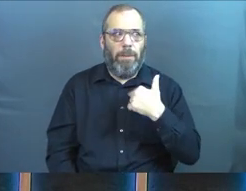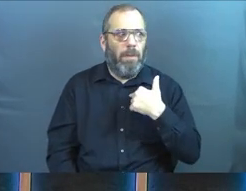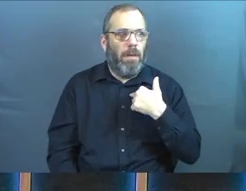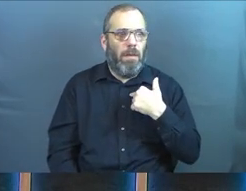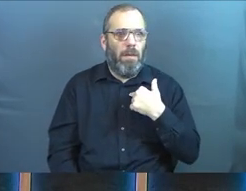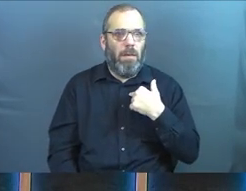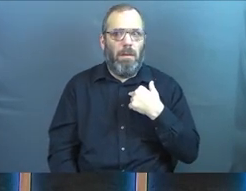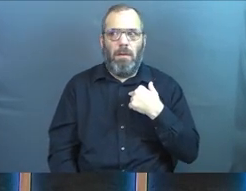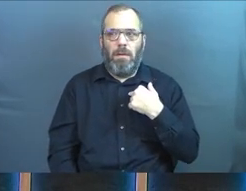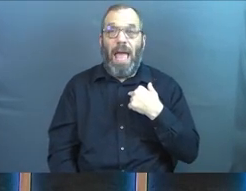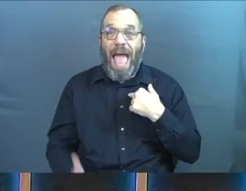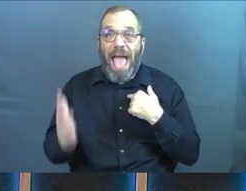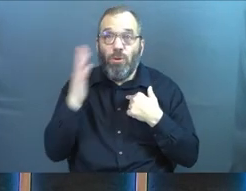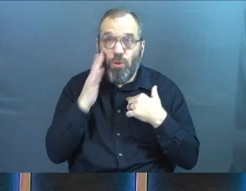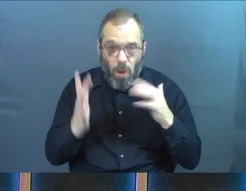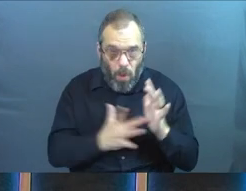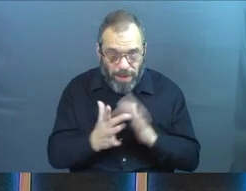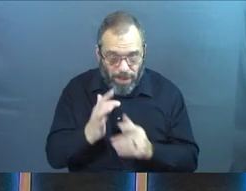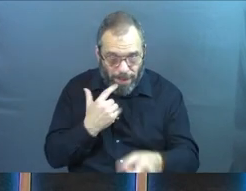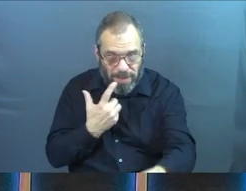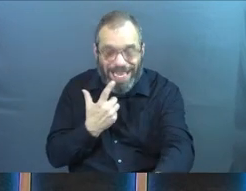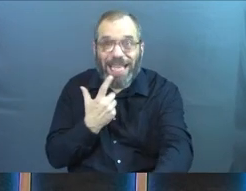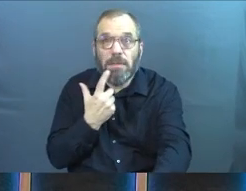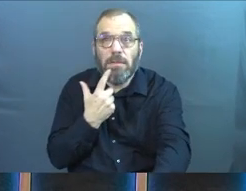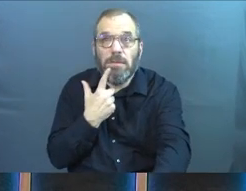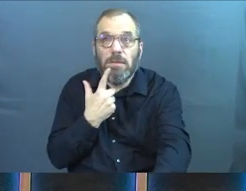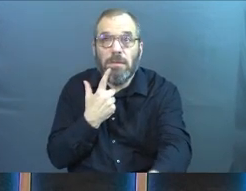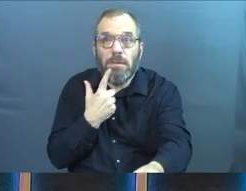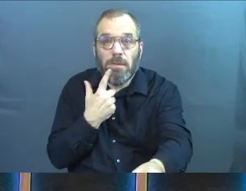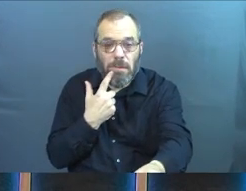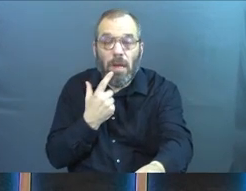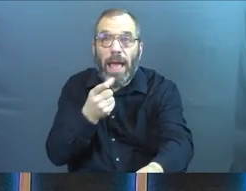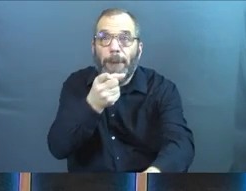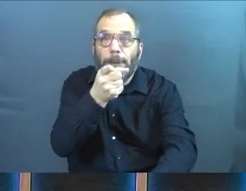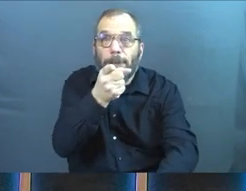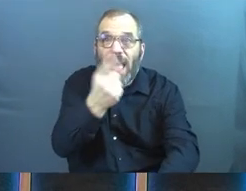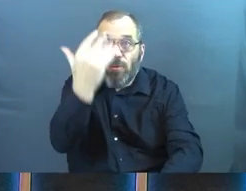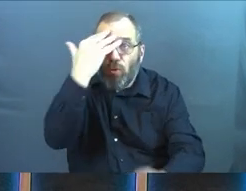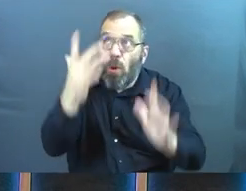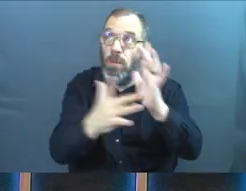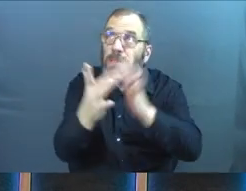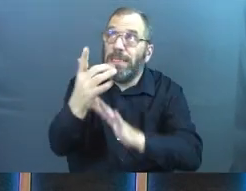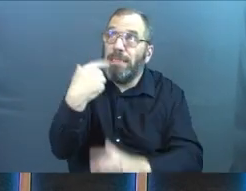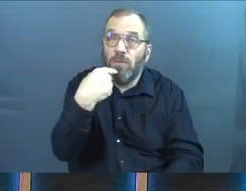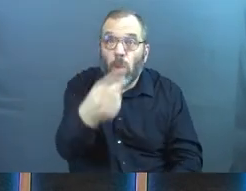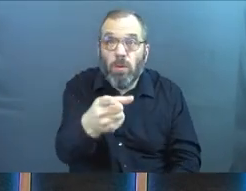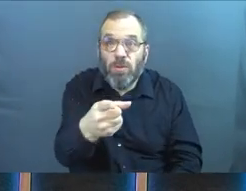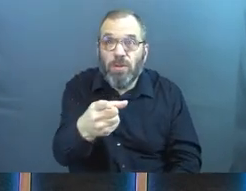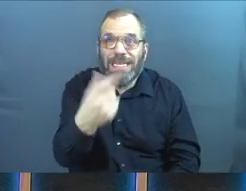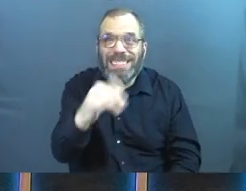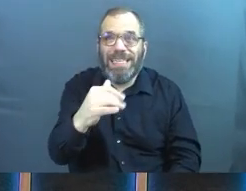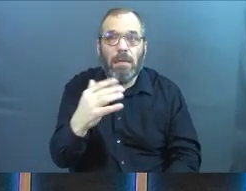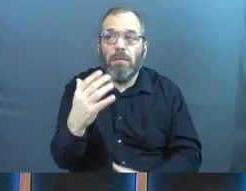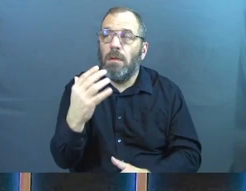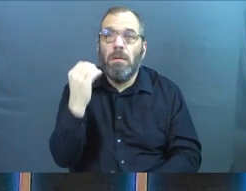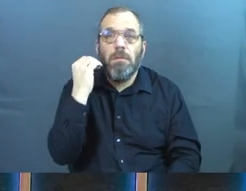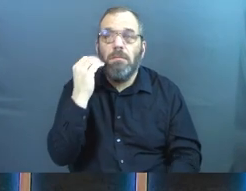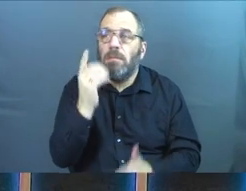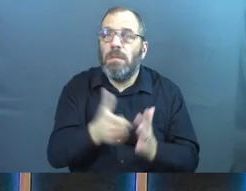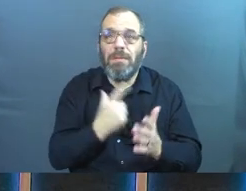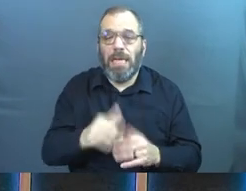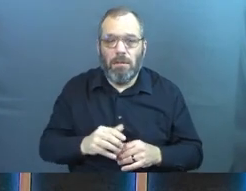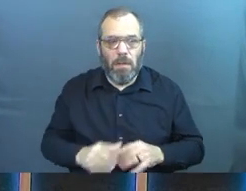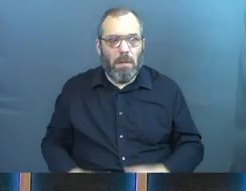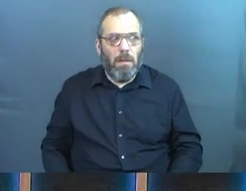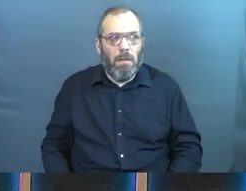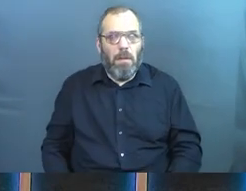Amen. And even though you know what the Bible says, and even though what you know what Jesus has said to you, there are still days that